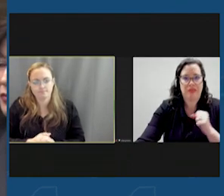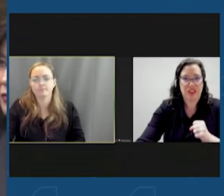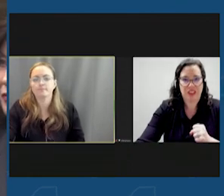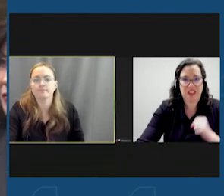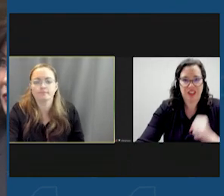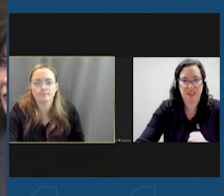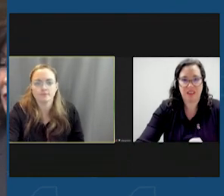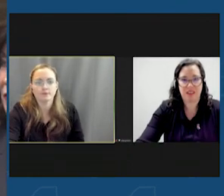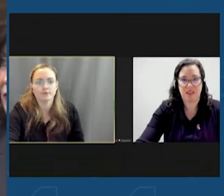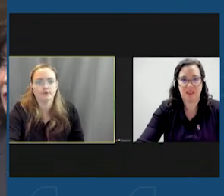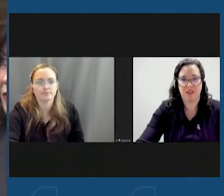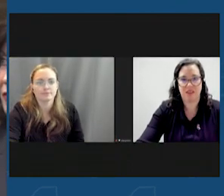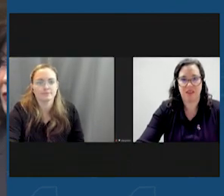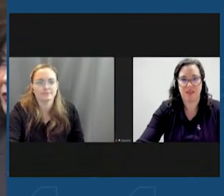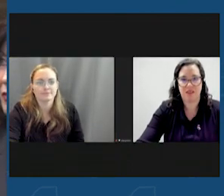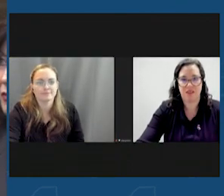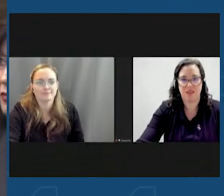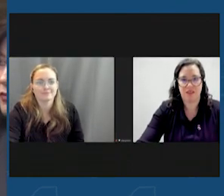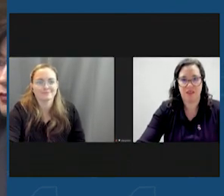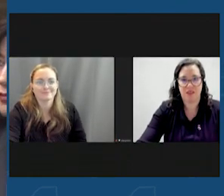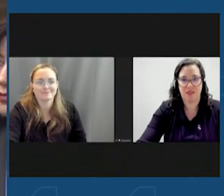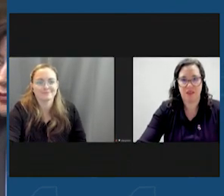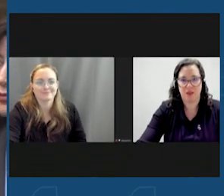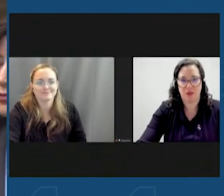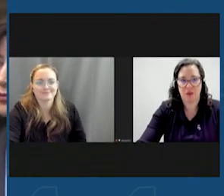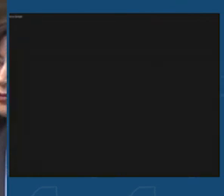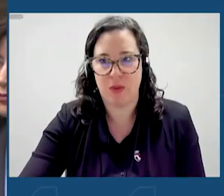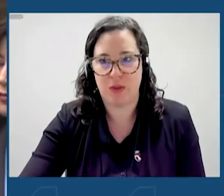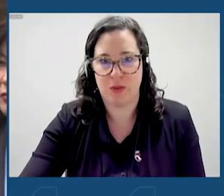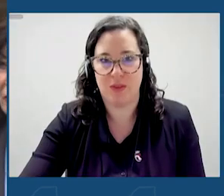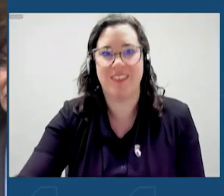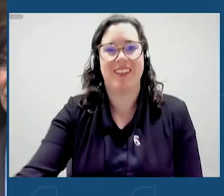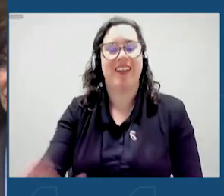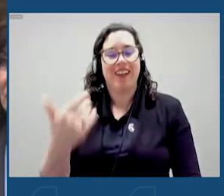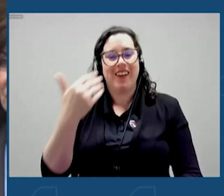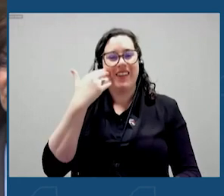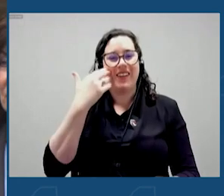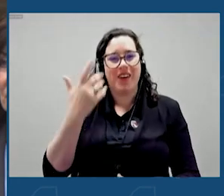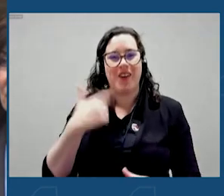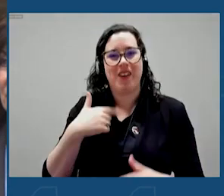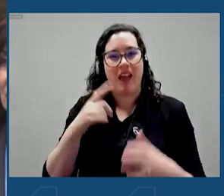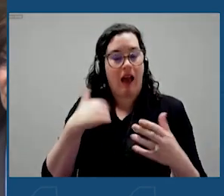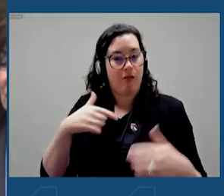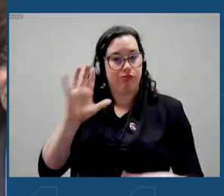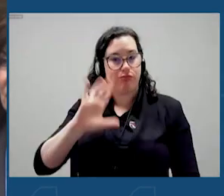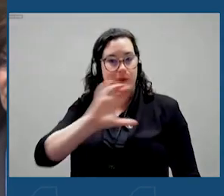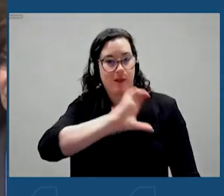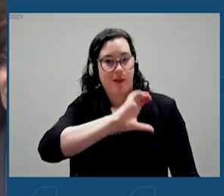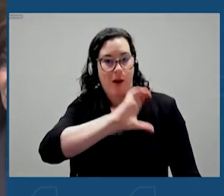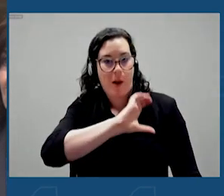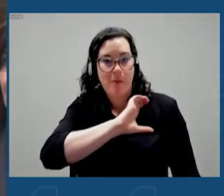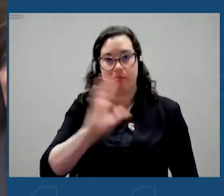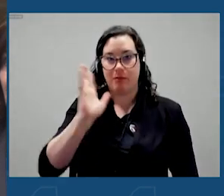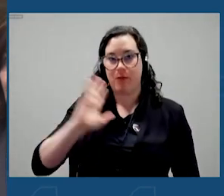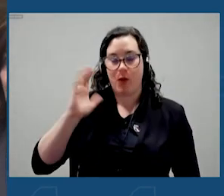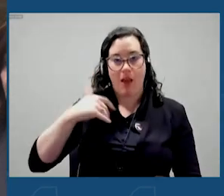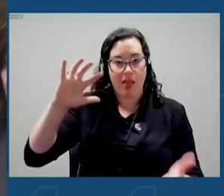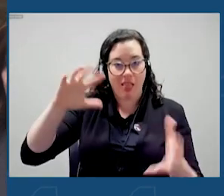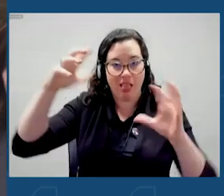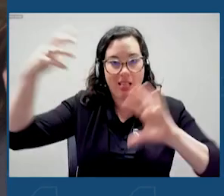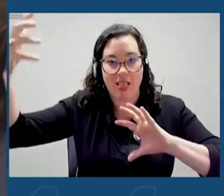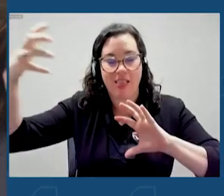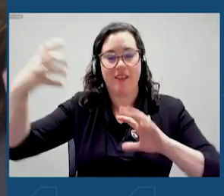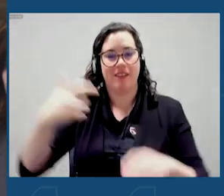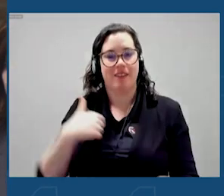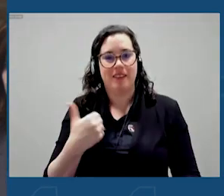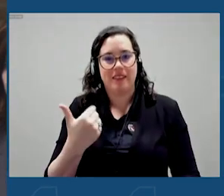system was filled with graffiti and crime and disorder. Just as we turned it around then, we're going to turn it around now, and that